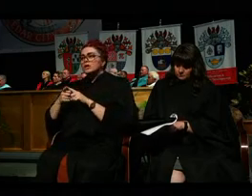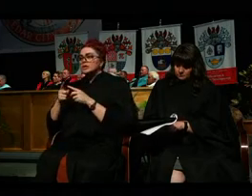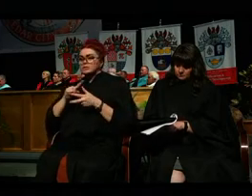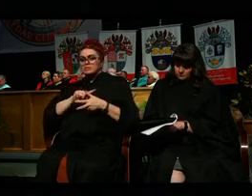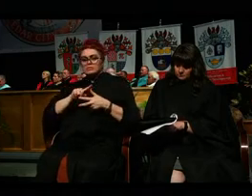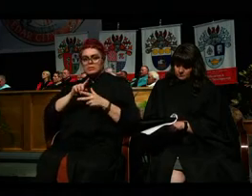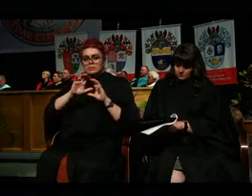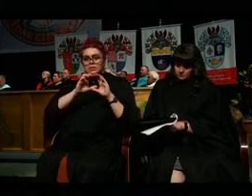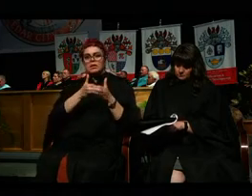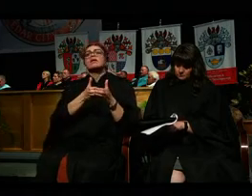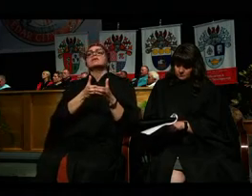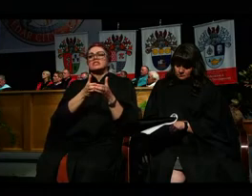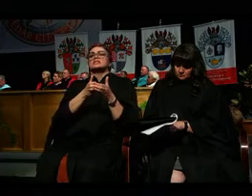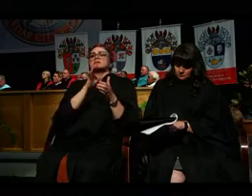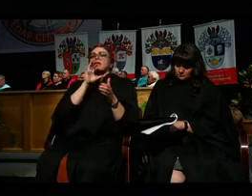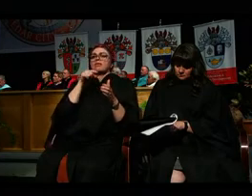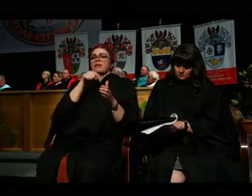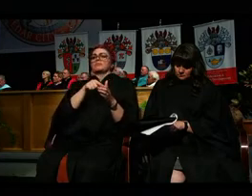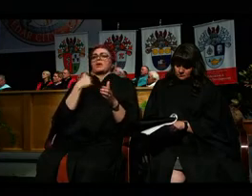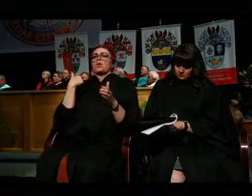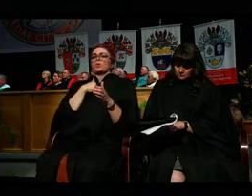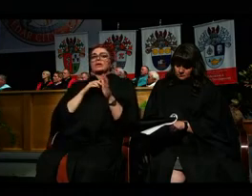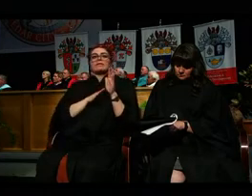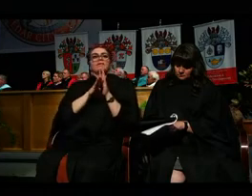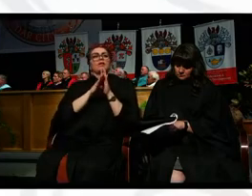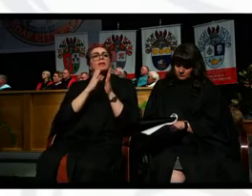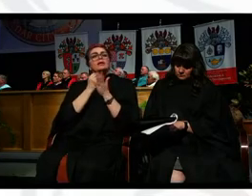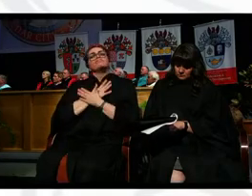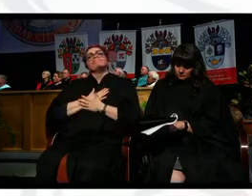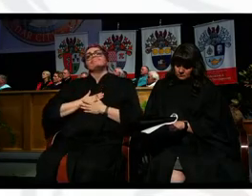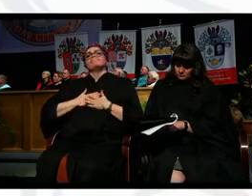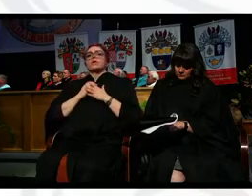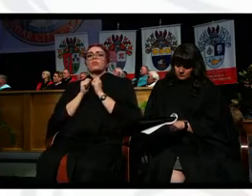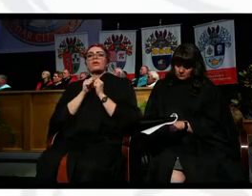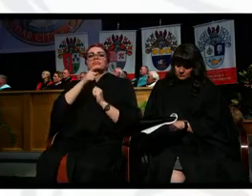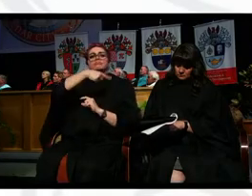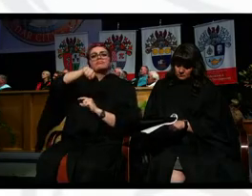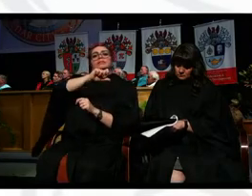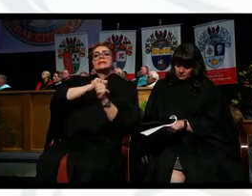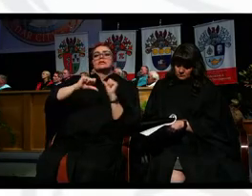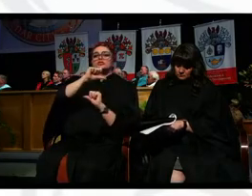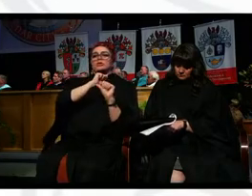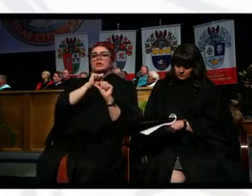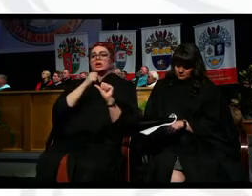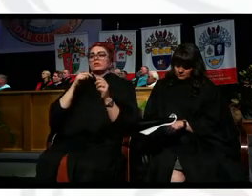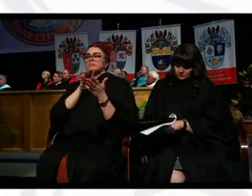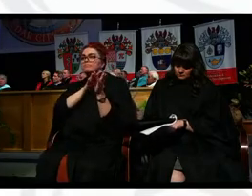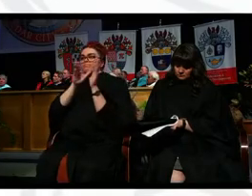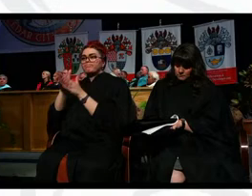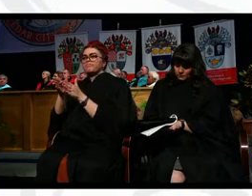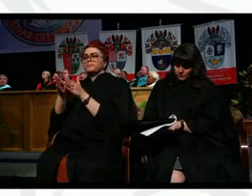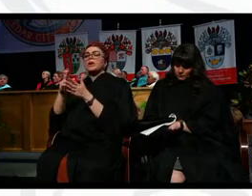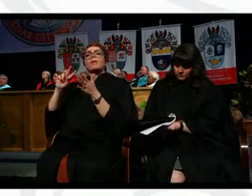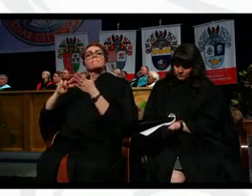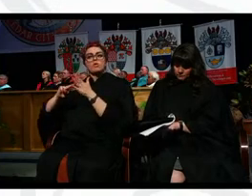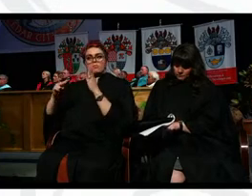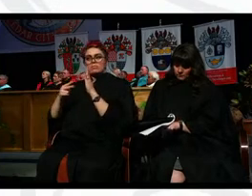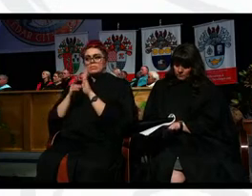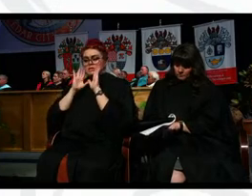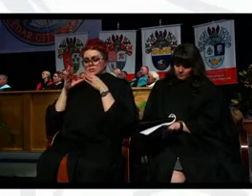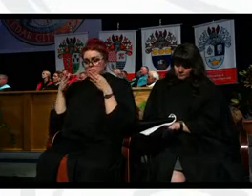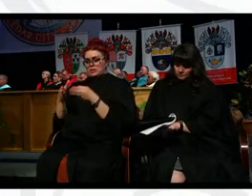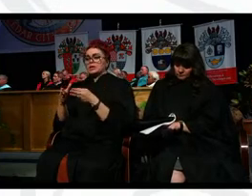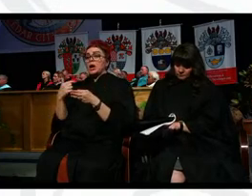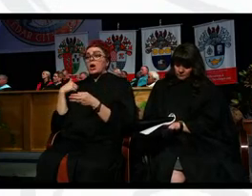we develop and enjoy with each other. We will be purpose-driven. We are here to